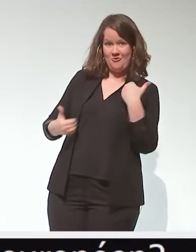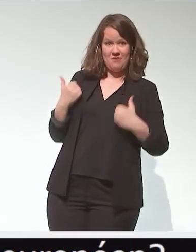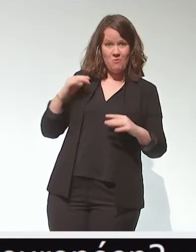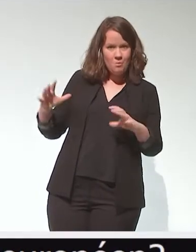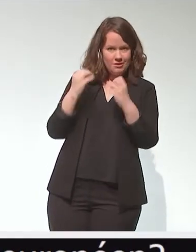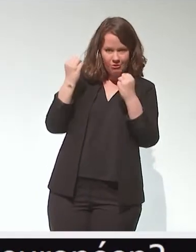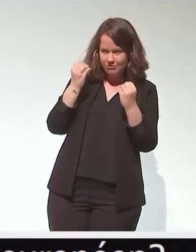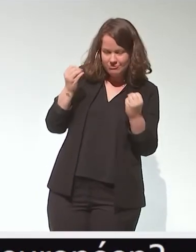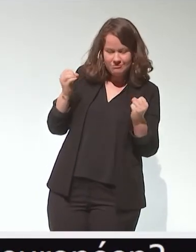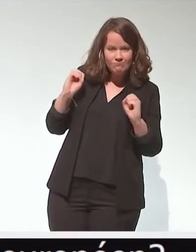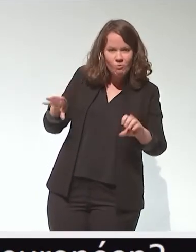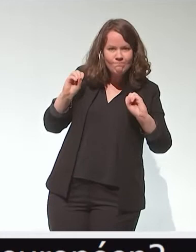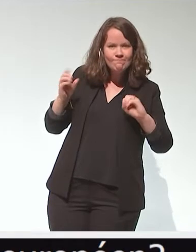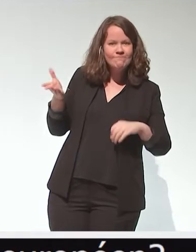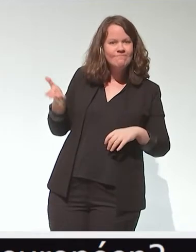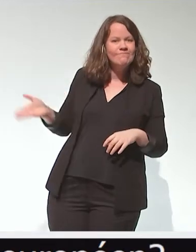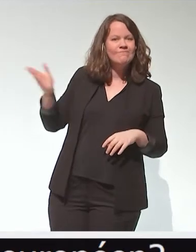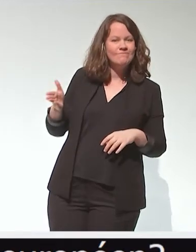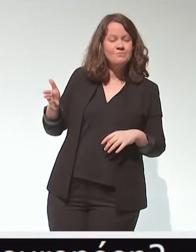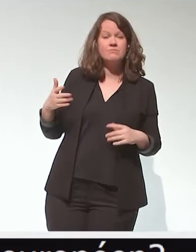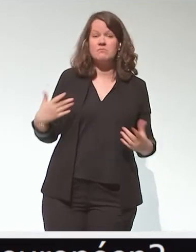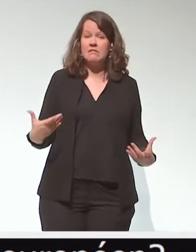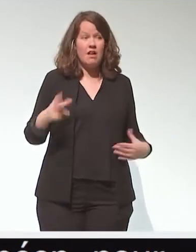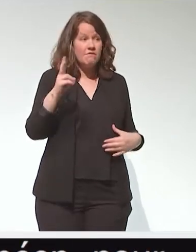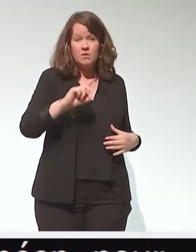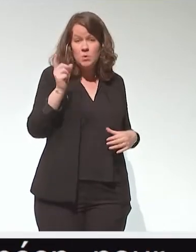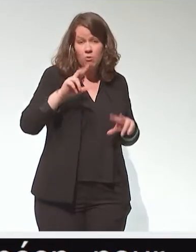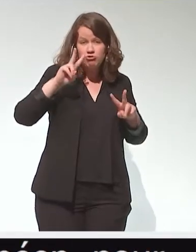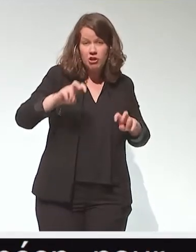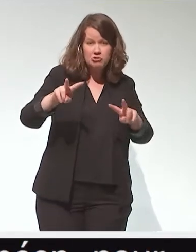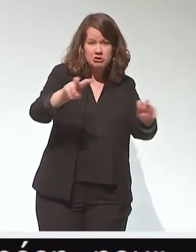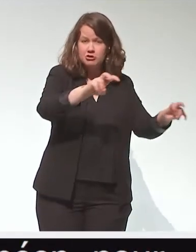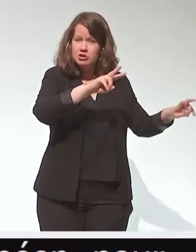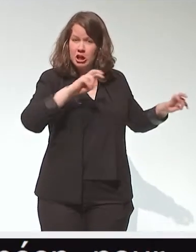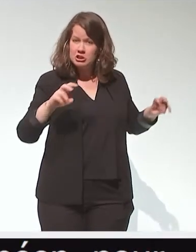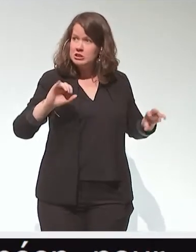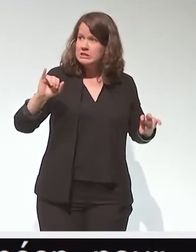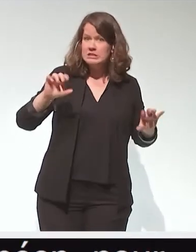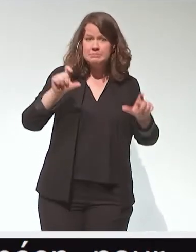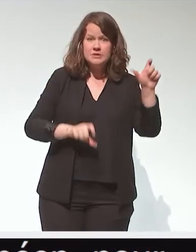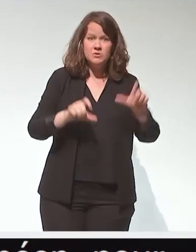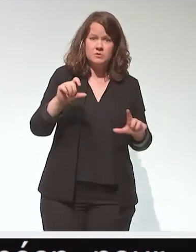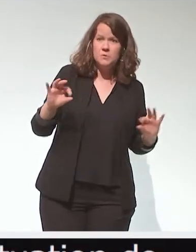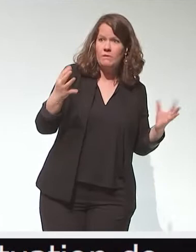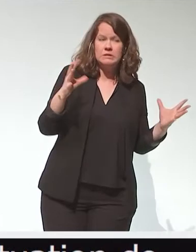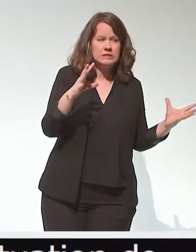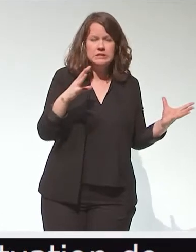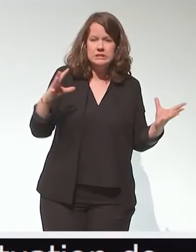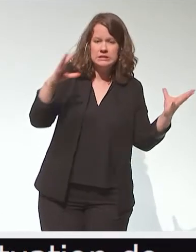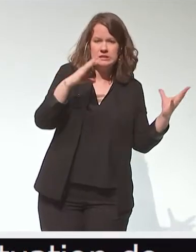the talents and the skills and the abilities of PWDs on the jobs market? There's a shortage of skills and